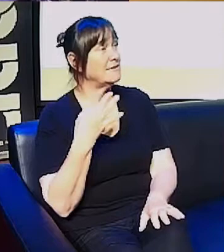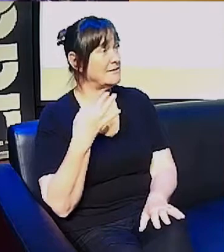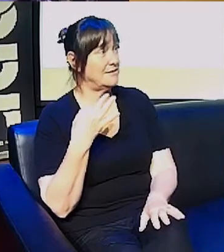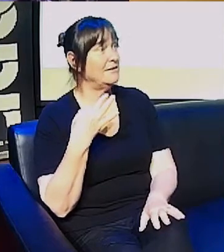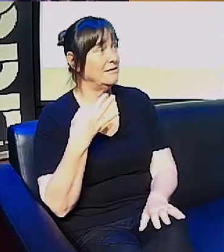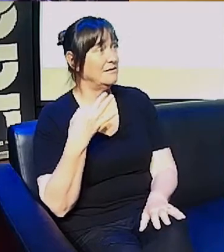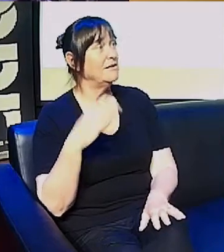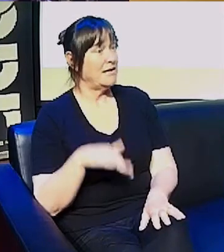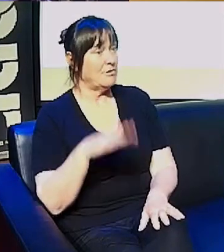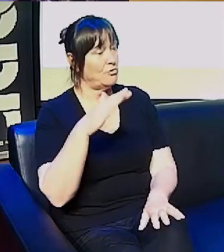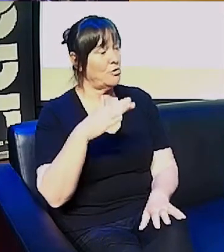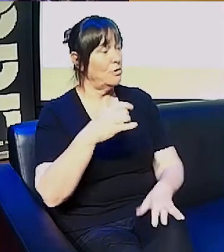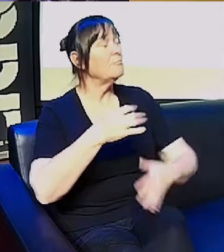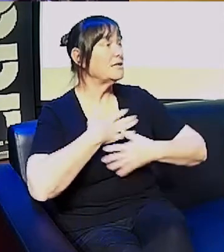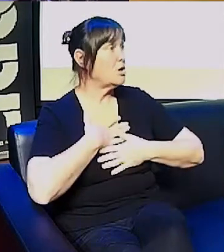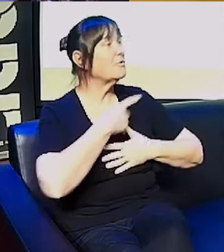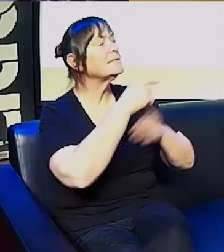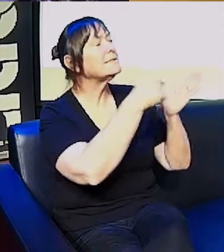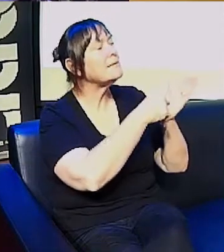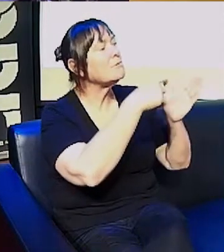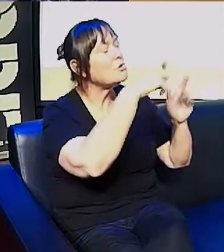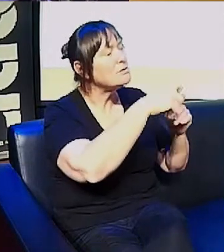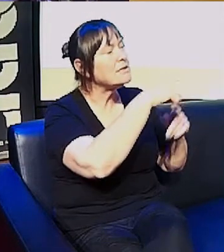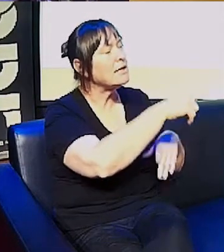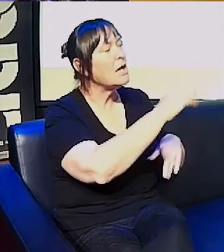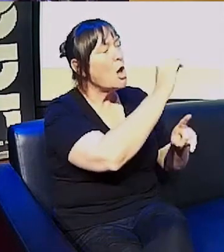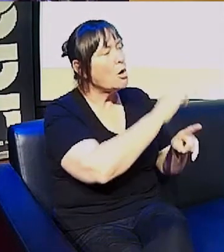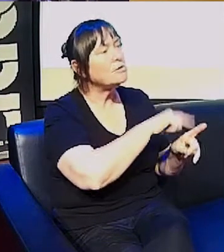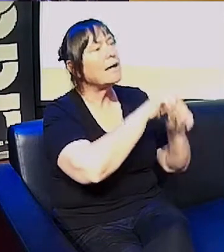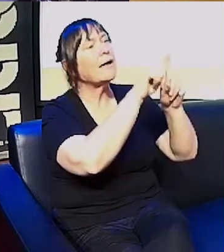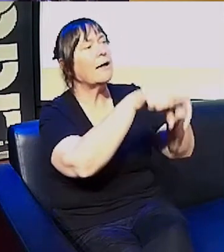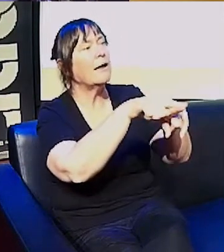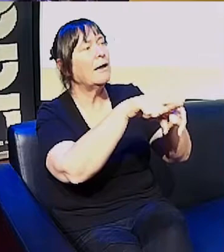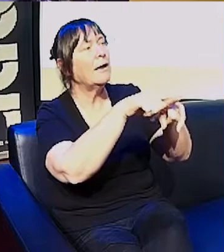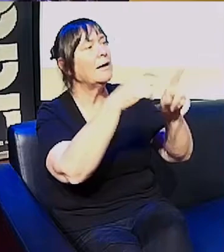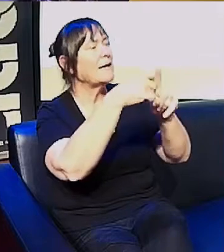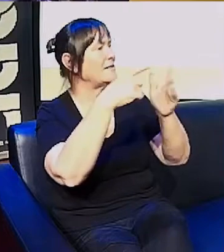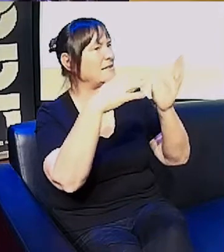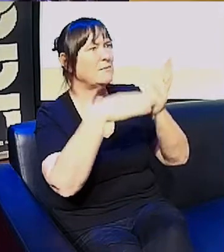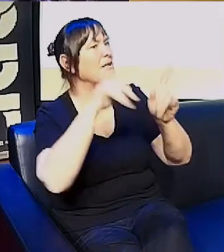talking about people such as Tim Costley in Otaki, such as Christopher Luxon up in Botany, or Katie Nimmin over in Napier.